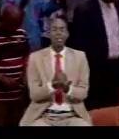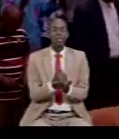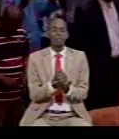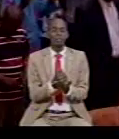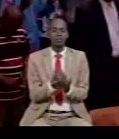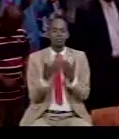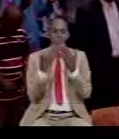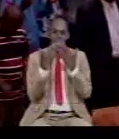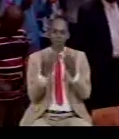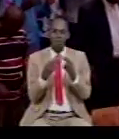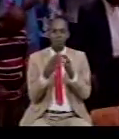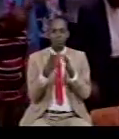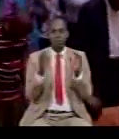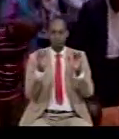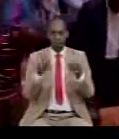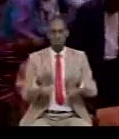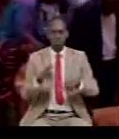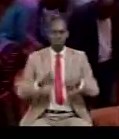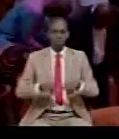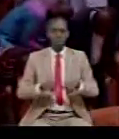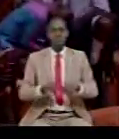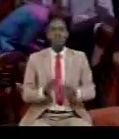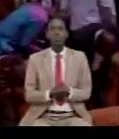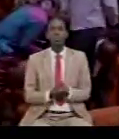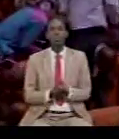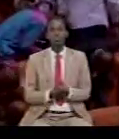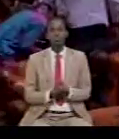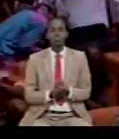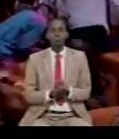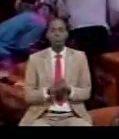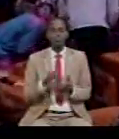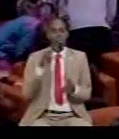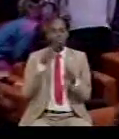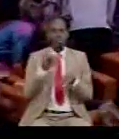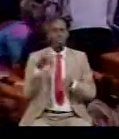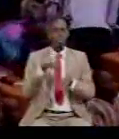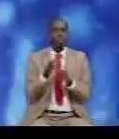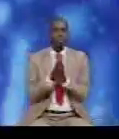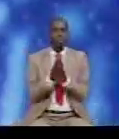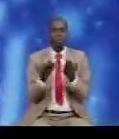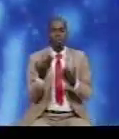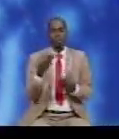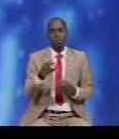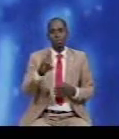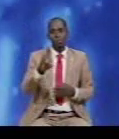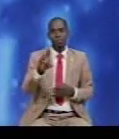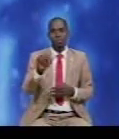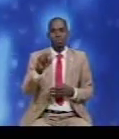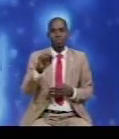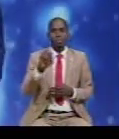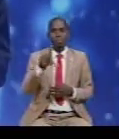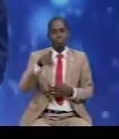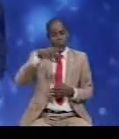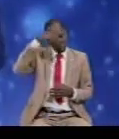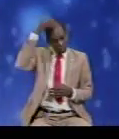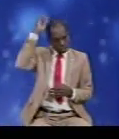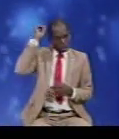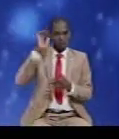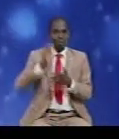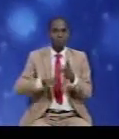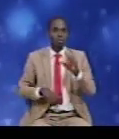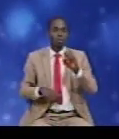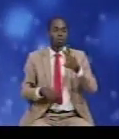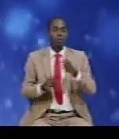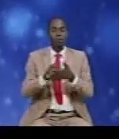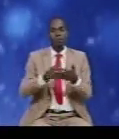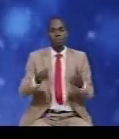Thank you very much. You can sit down. We're looking at Daniel chapter 12. I'm reading from verse 1. And at